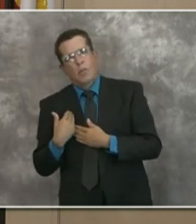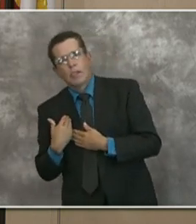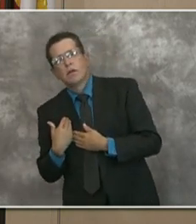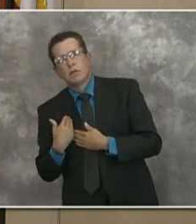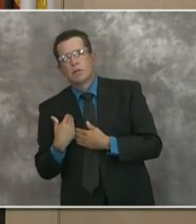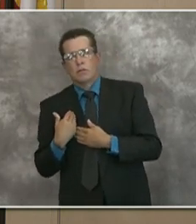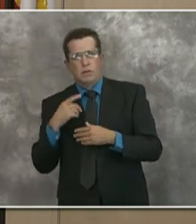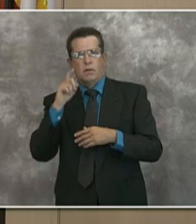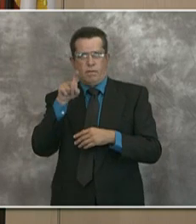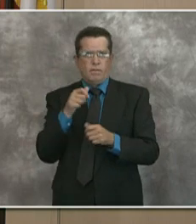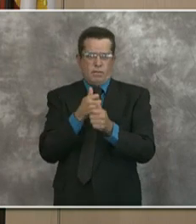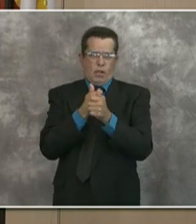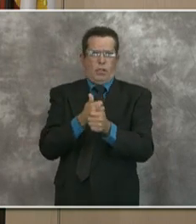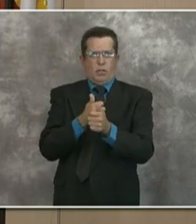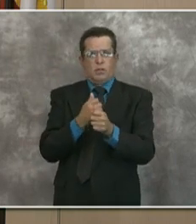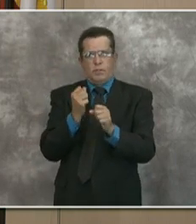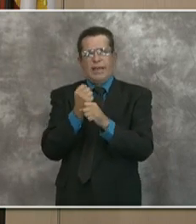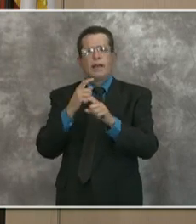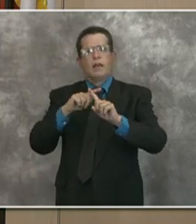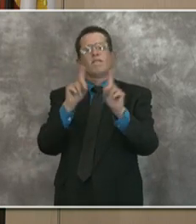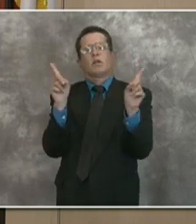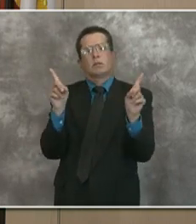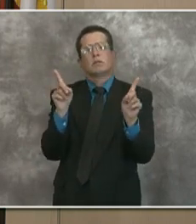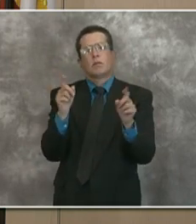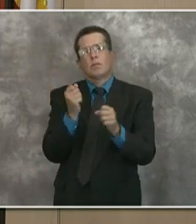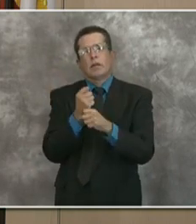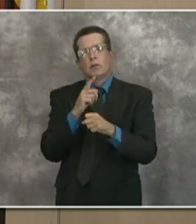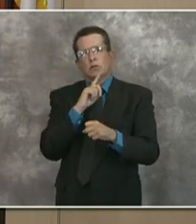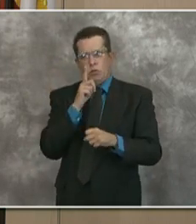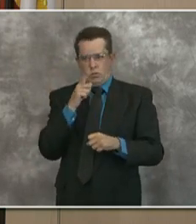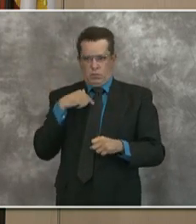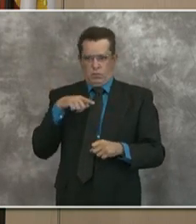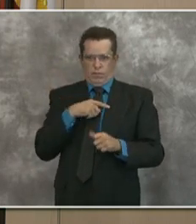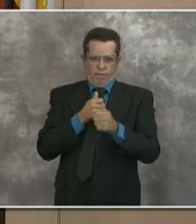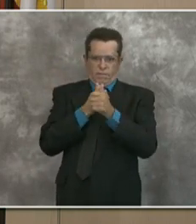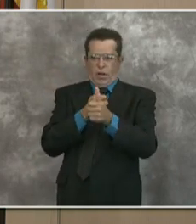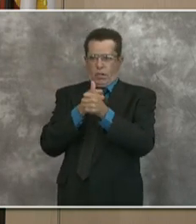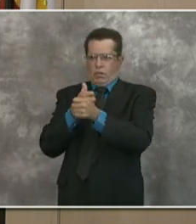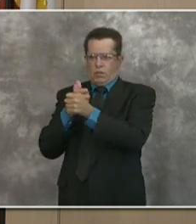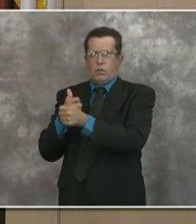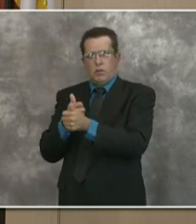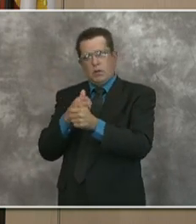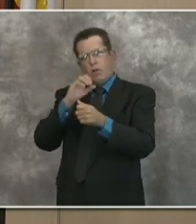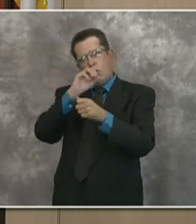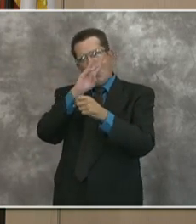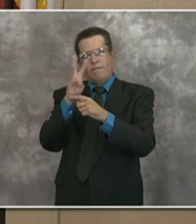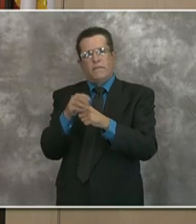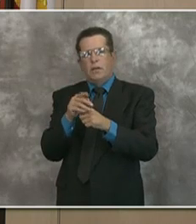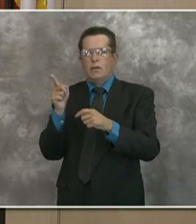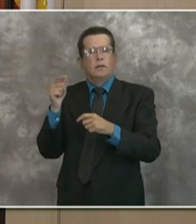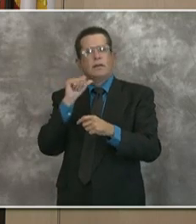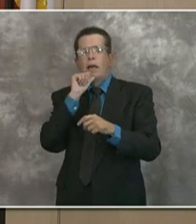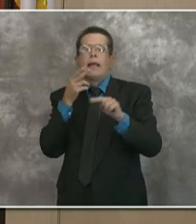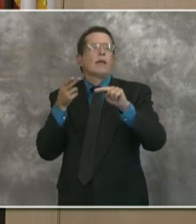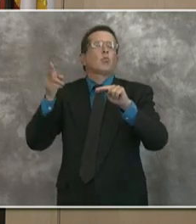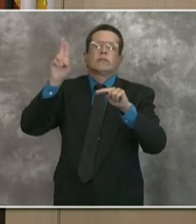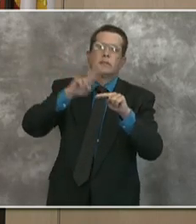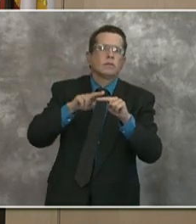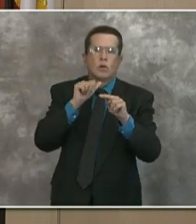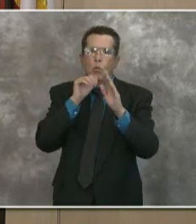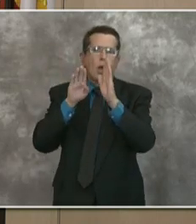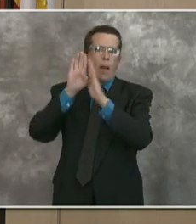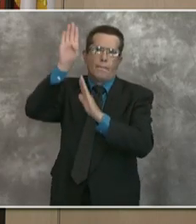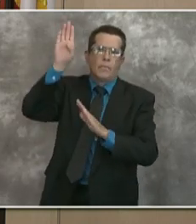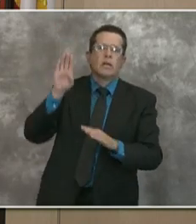to make a difference in ensuring that our COVID-19 cases do not increase.